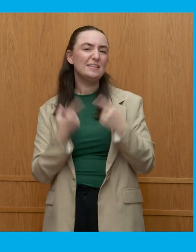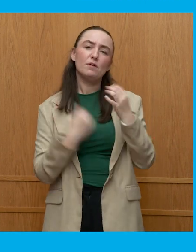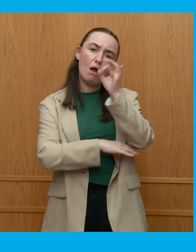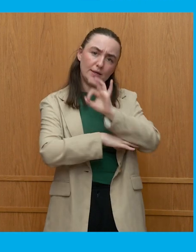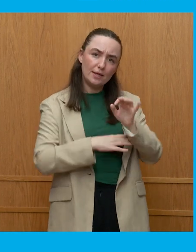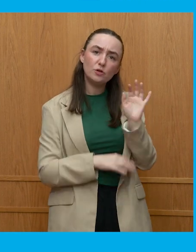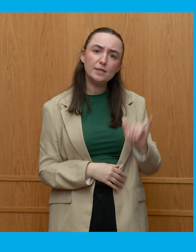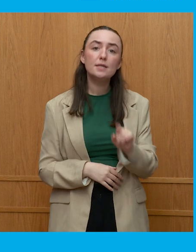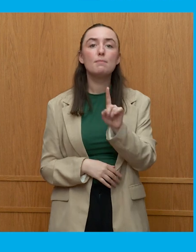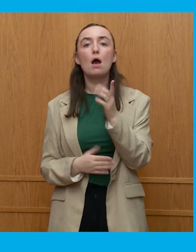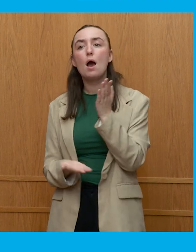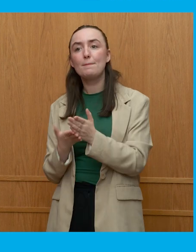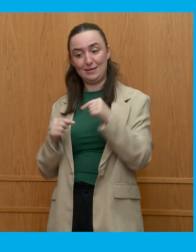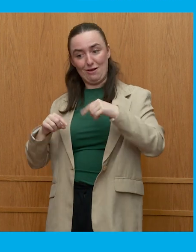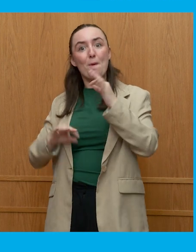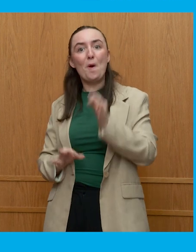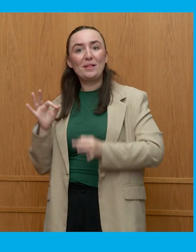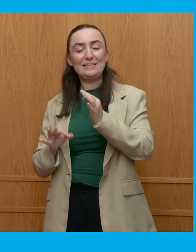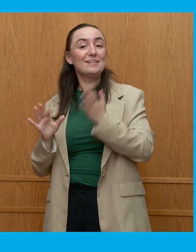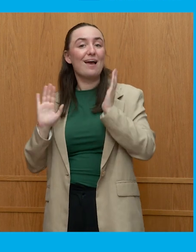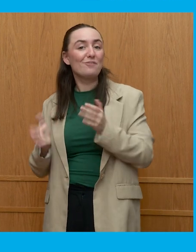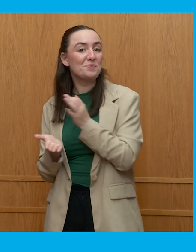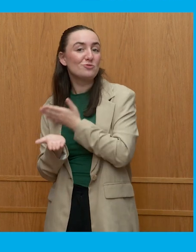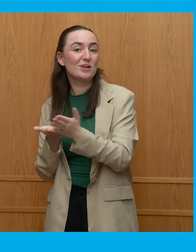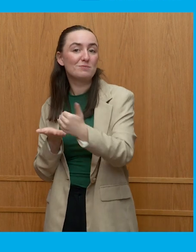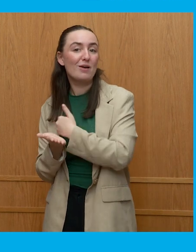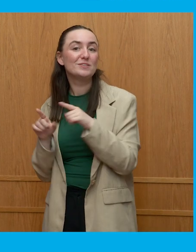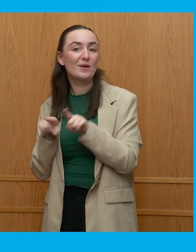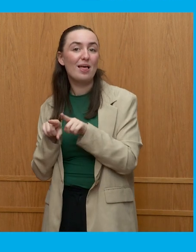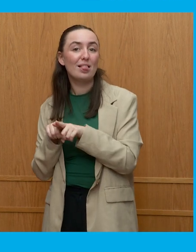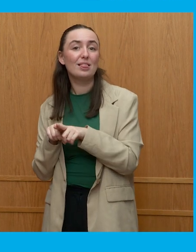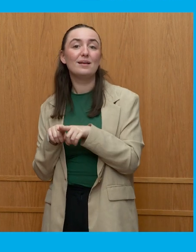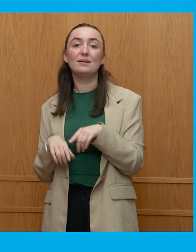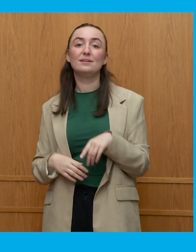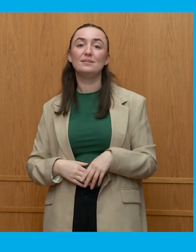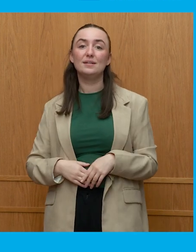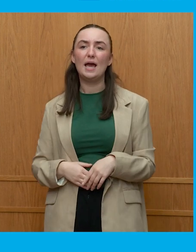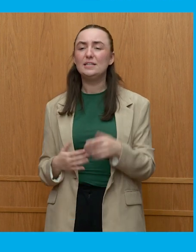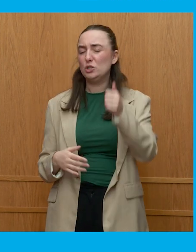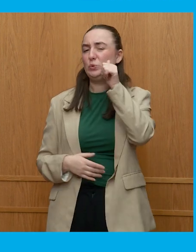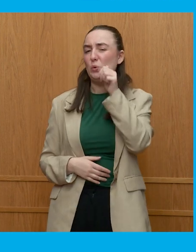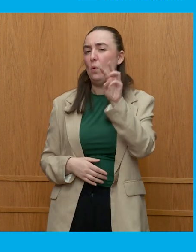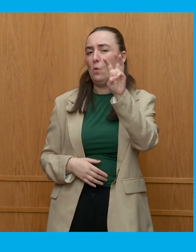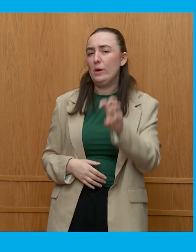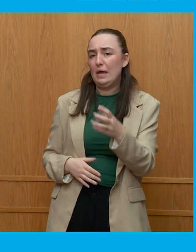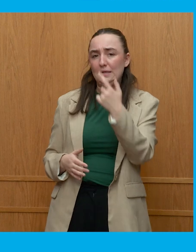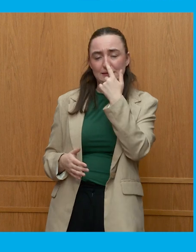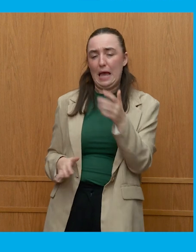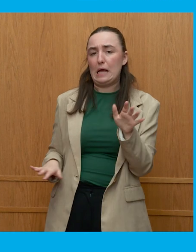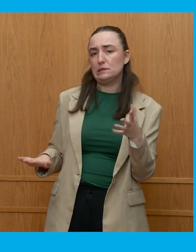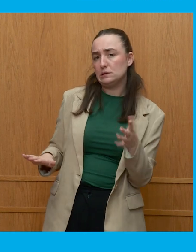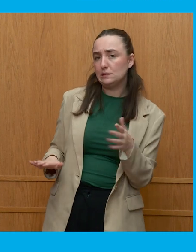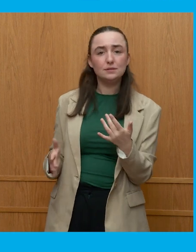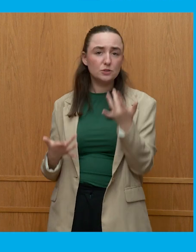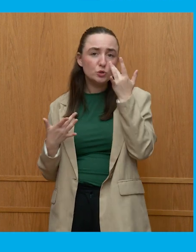as politics. But I do think, you know, that sort of one-hit wonder in Wales doesn't give